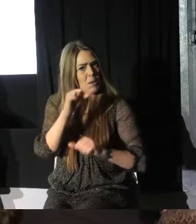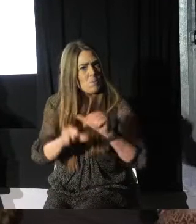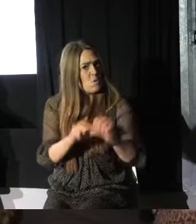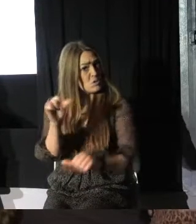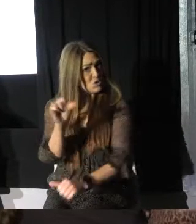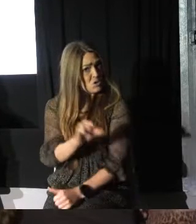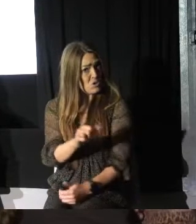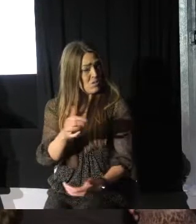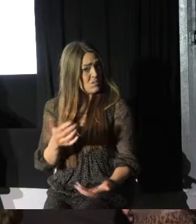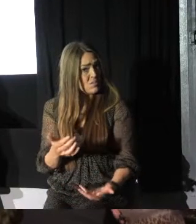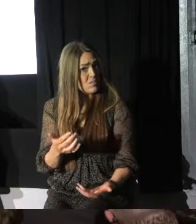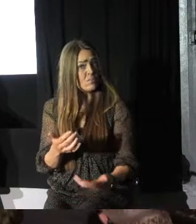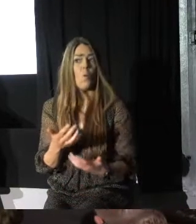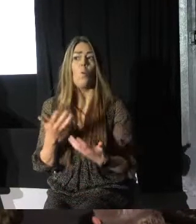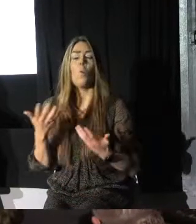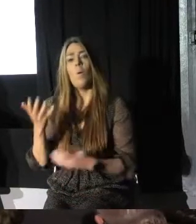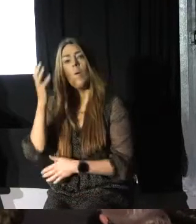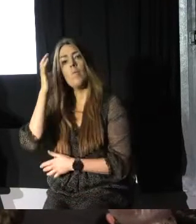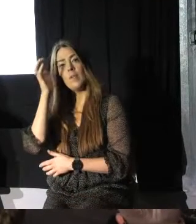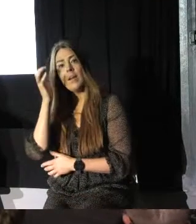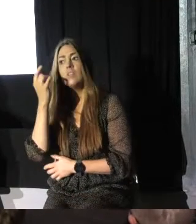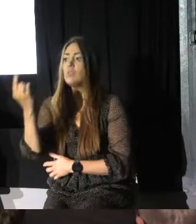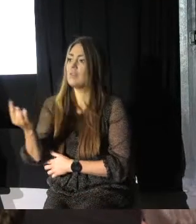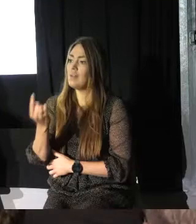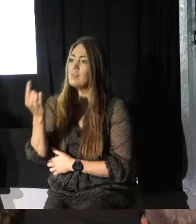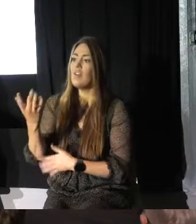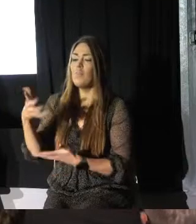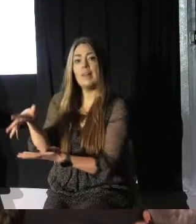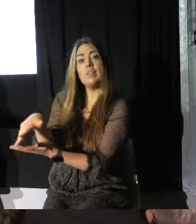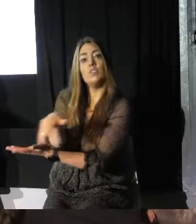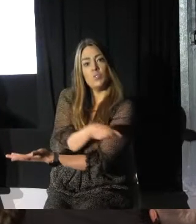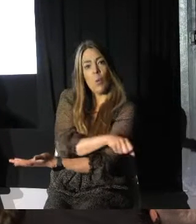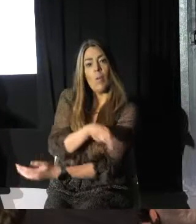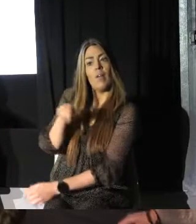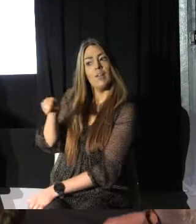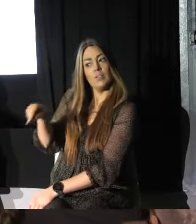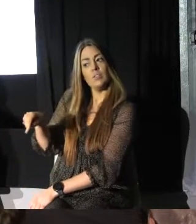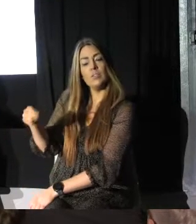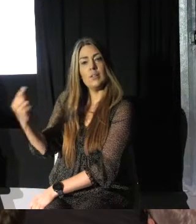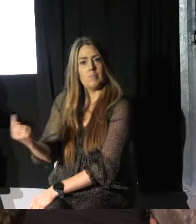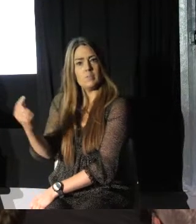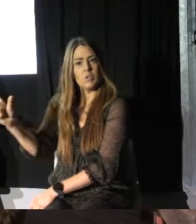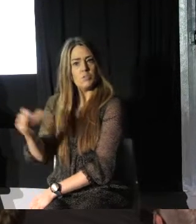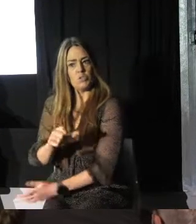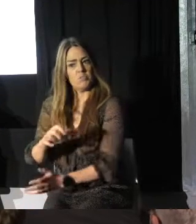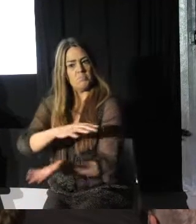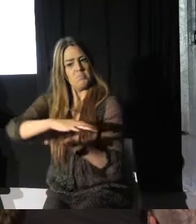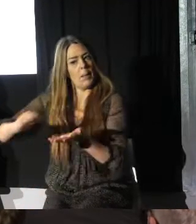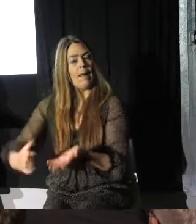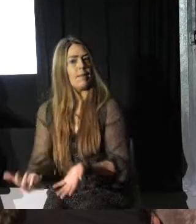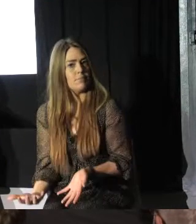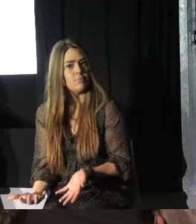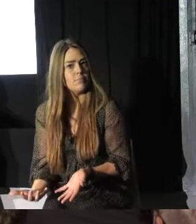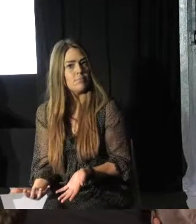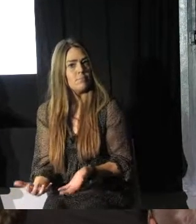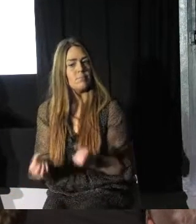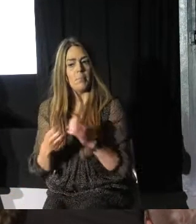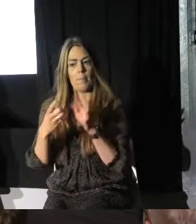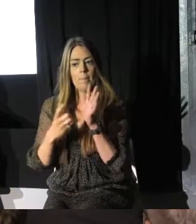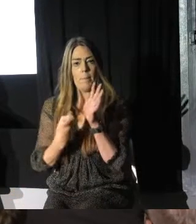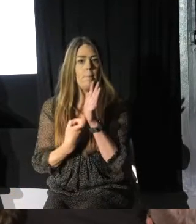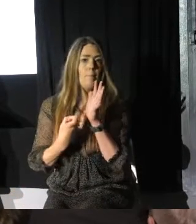Is it rather that the countries and individuals from which things have been stolen should be simply taking these things back? The Berlin Wall